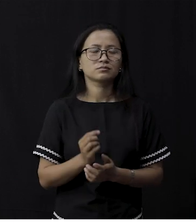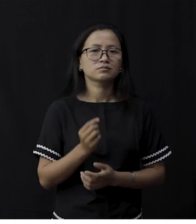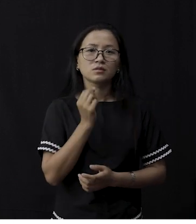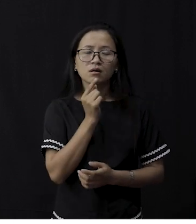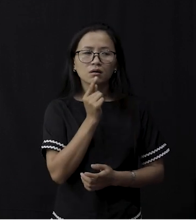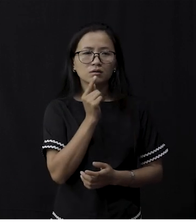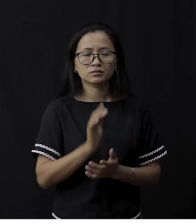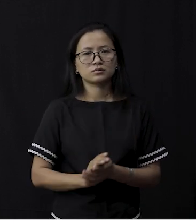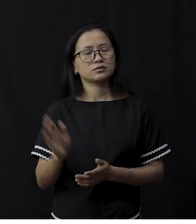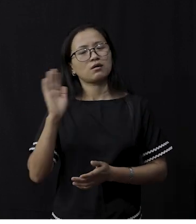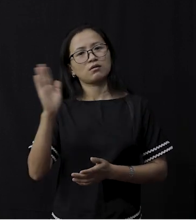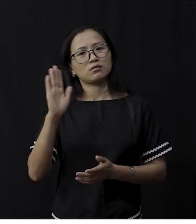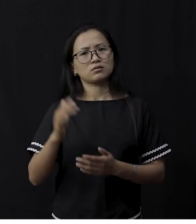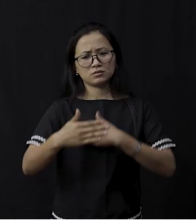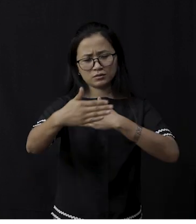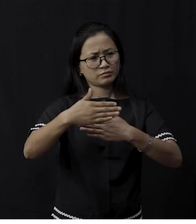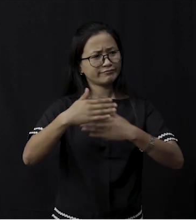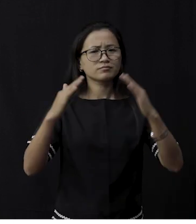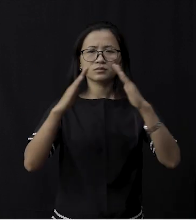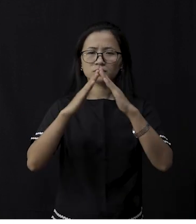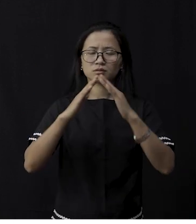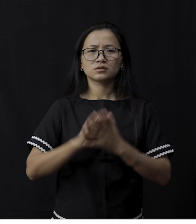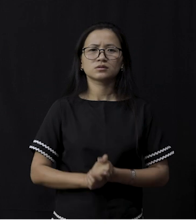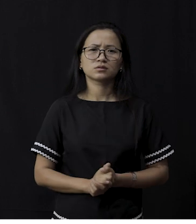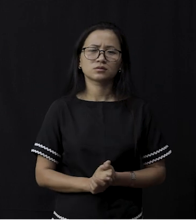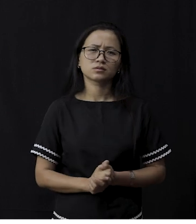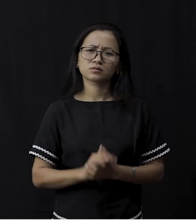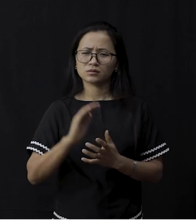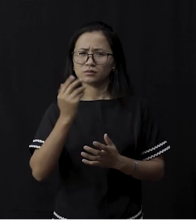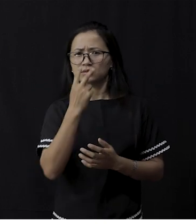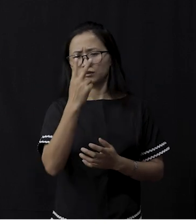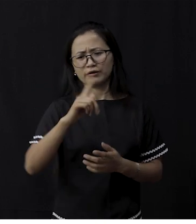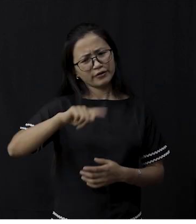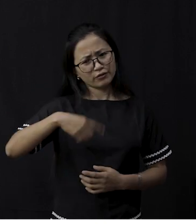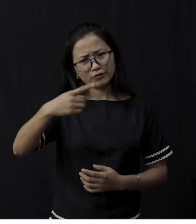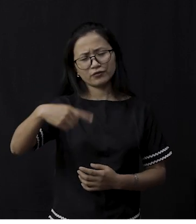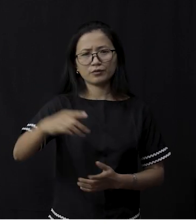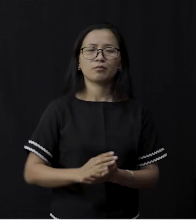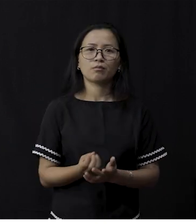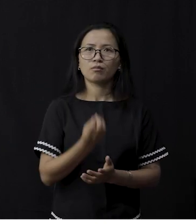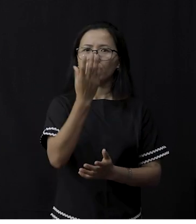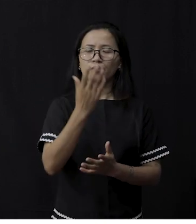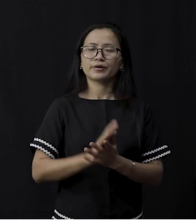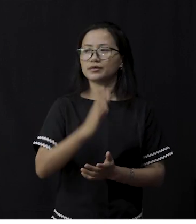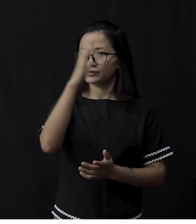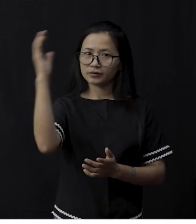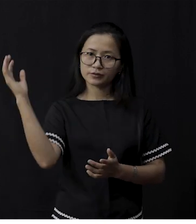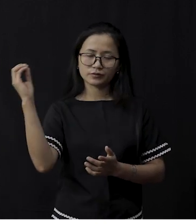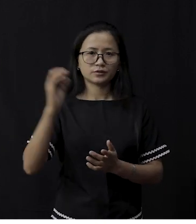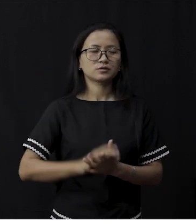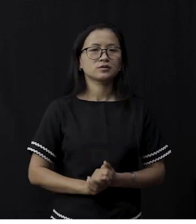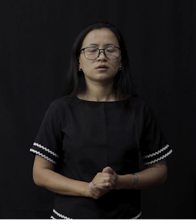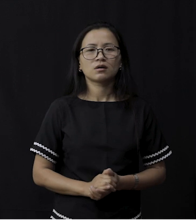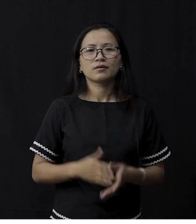him. Then my neighbor's house also I saw. That is something that I saw every morning and evening. Then there was a